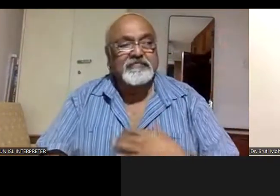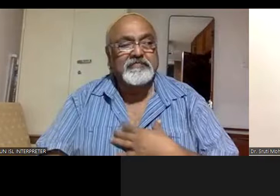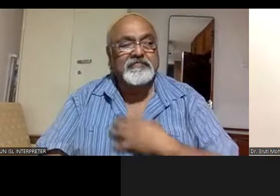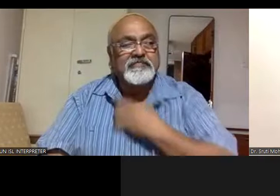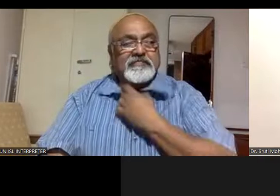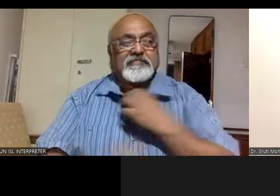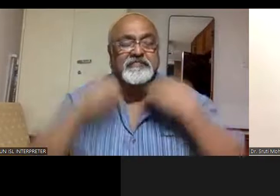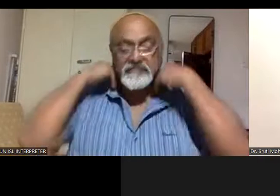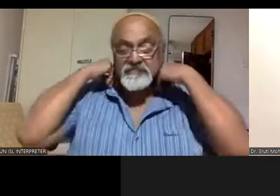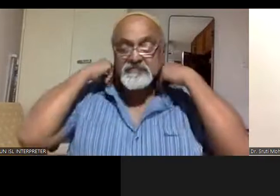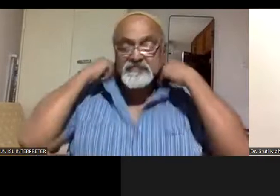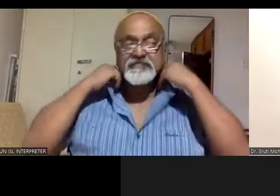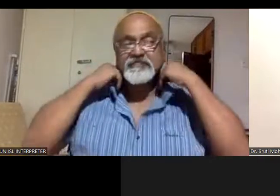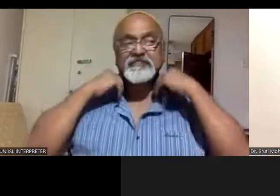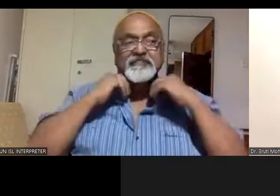Thank you.